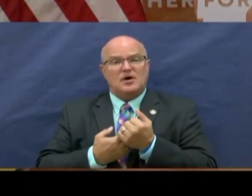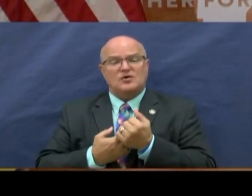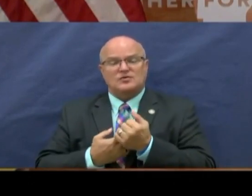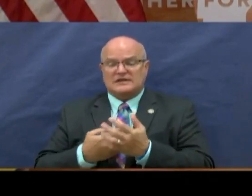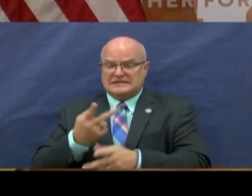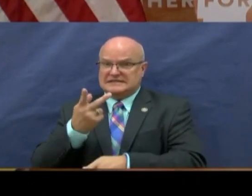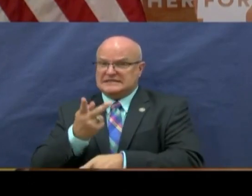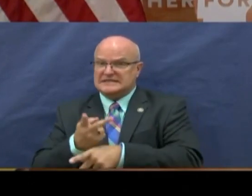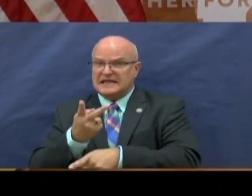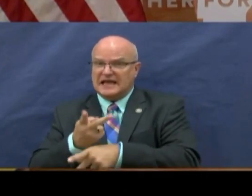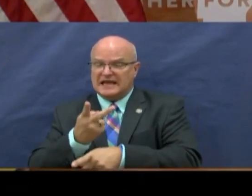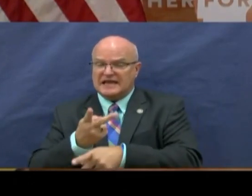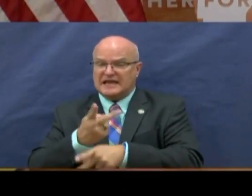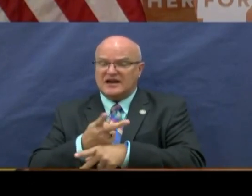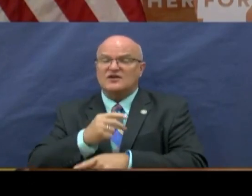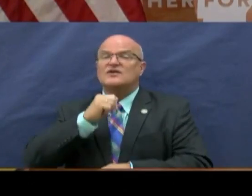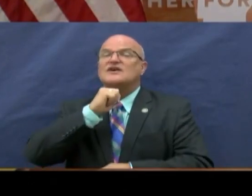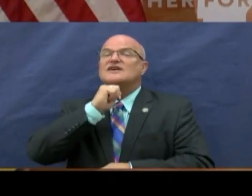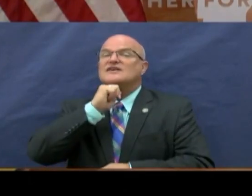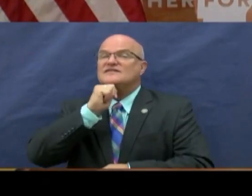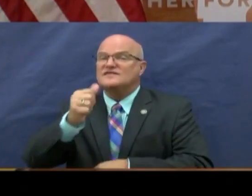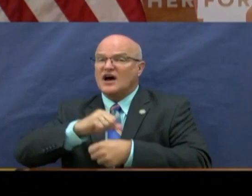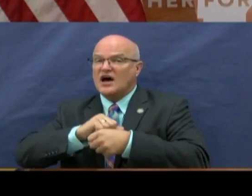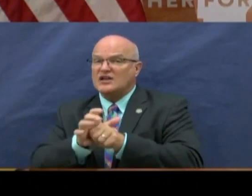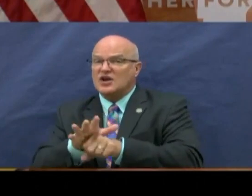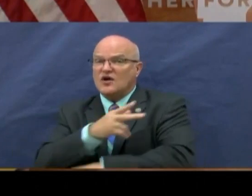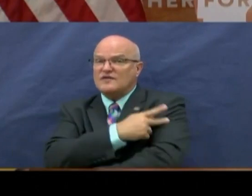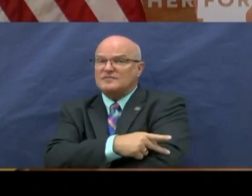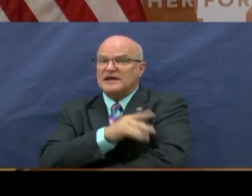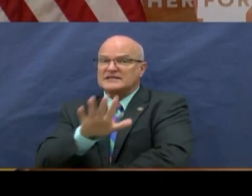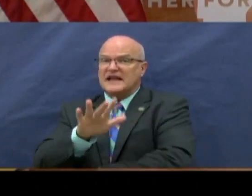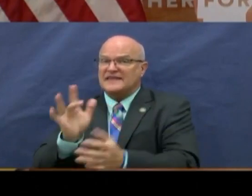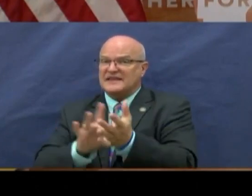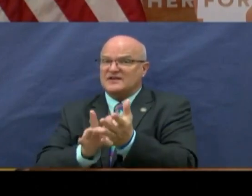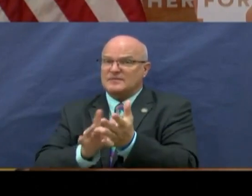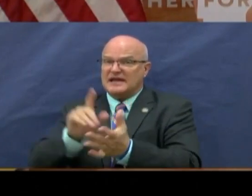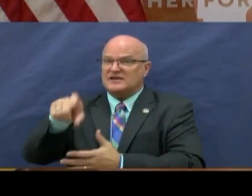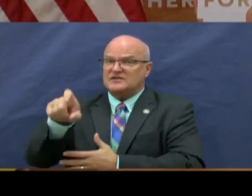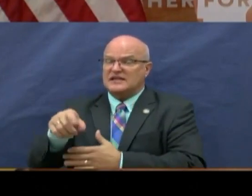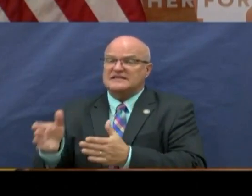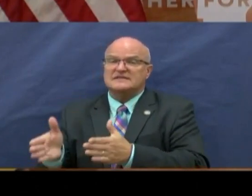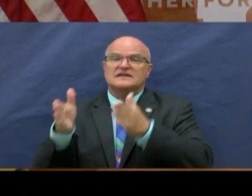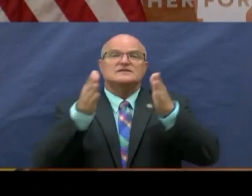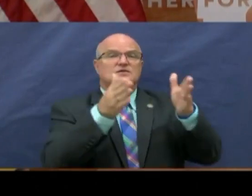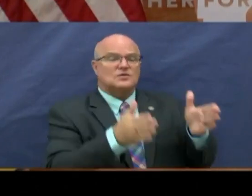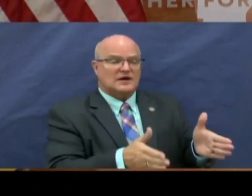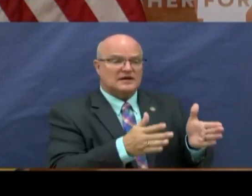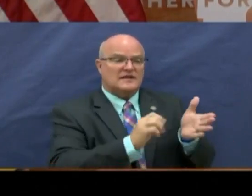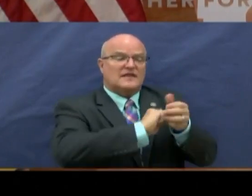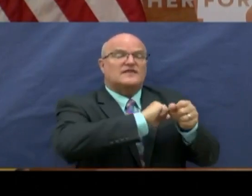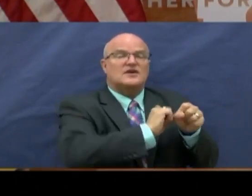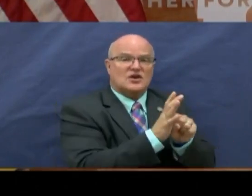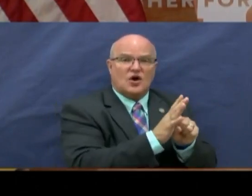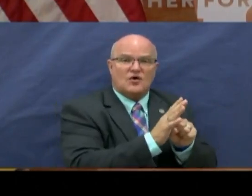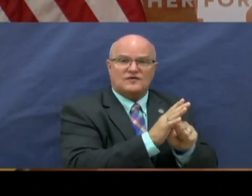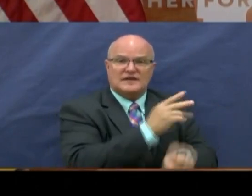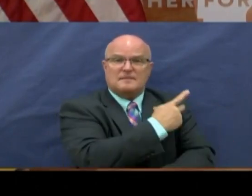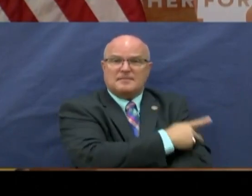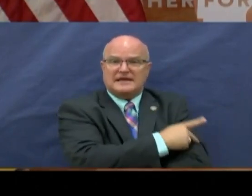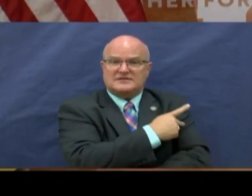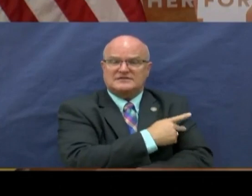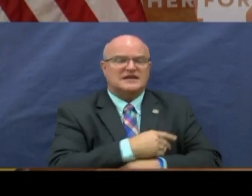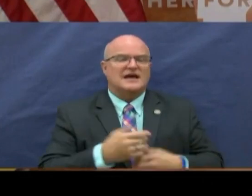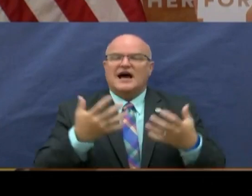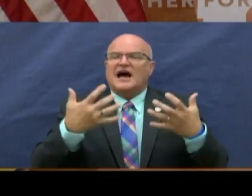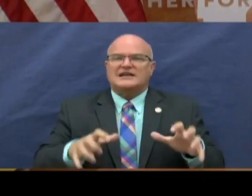of non-COVID patients and their medical needs as well as our COVID patients. And so you don't want to